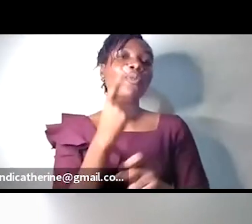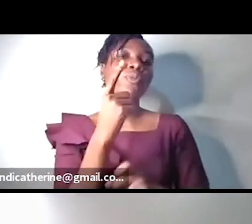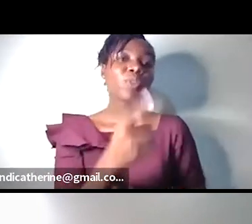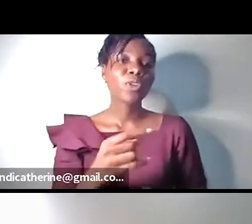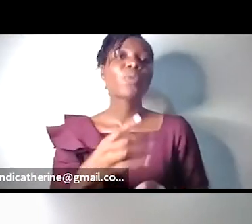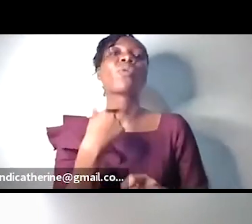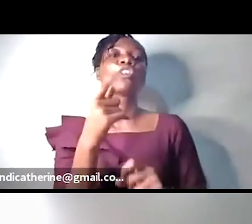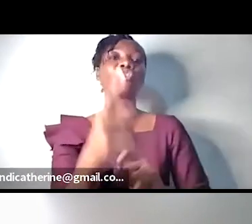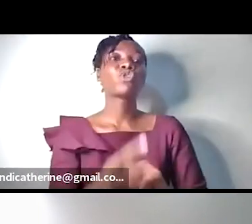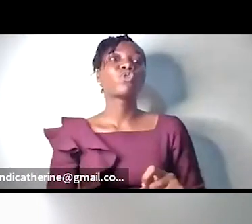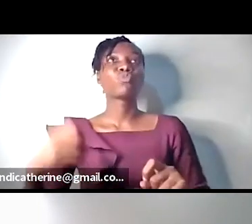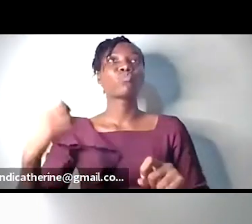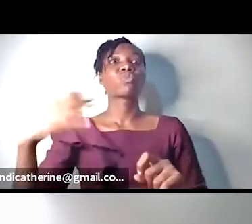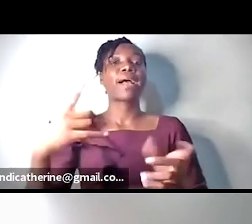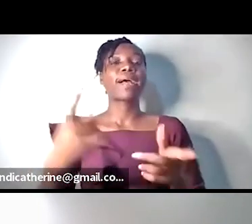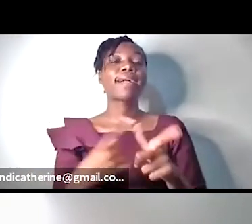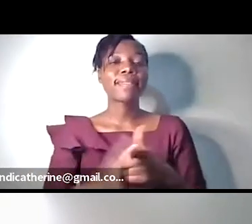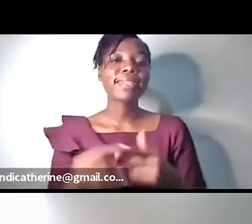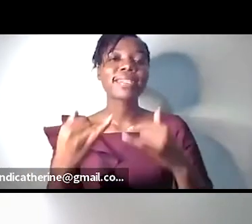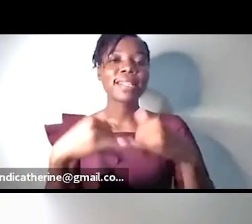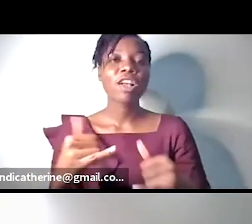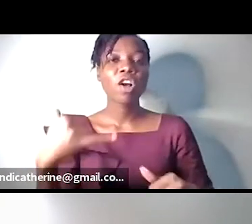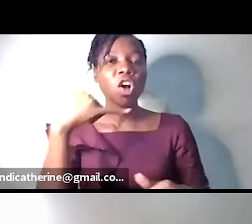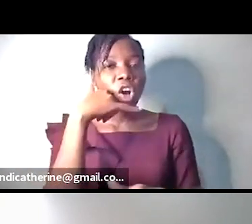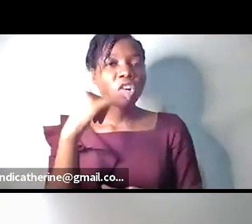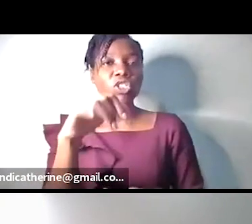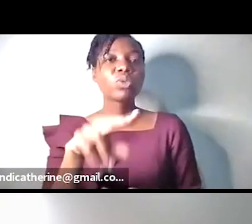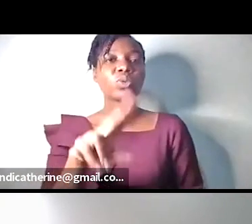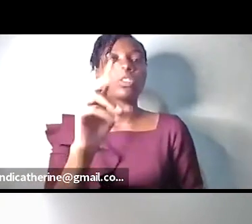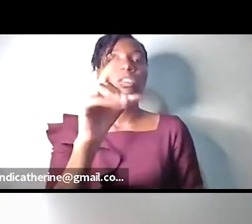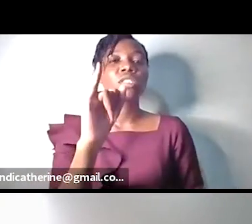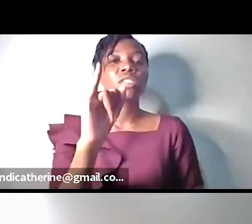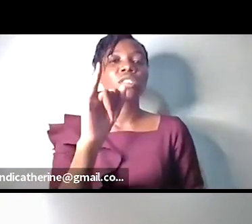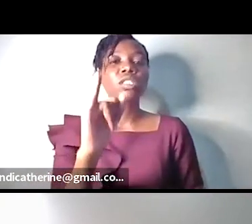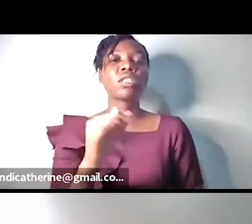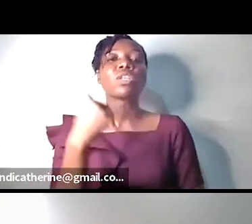to introduce yourself as I try and call Judith to find out what's happening.